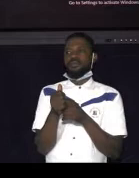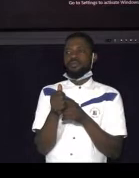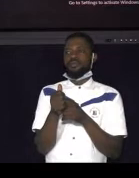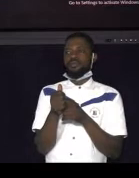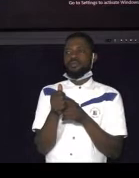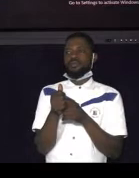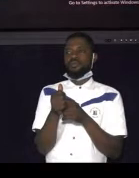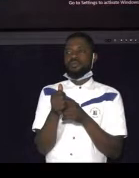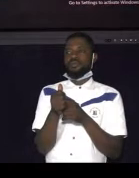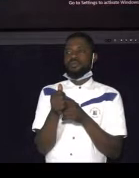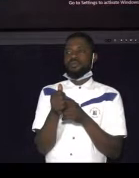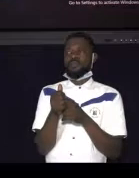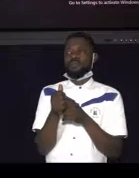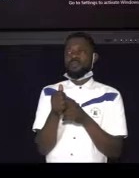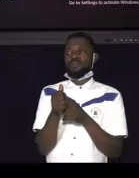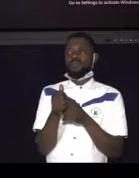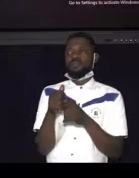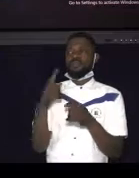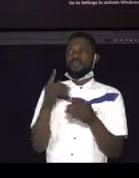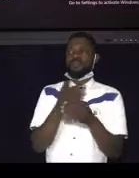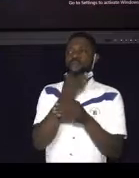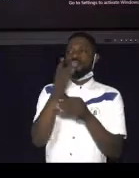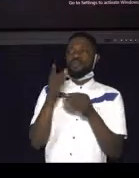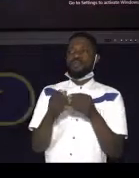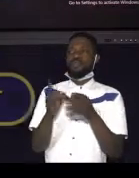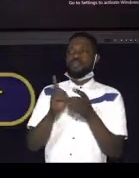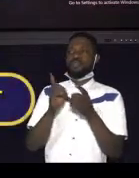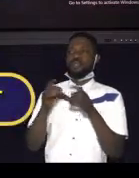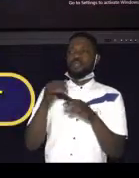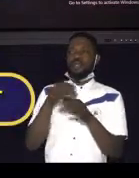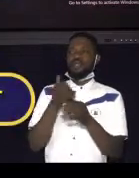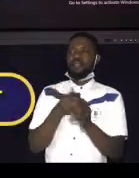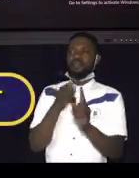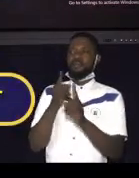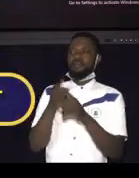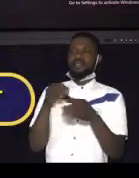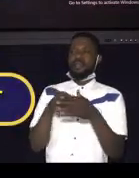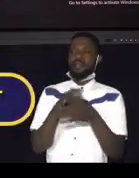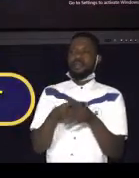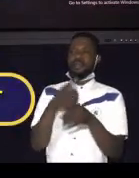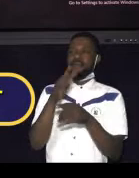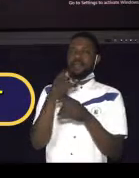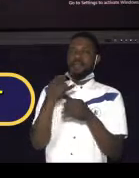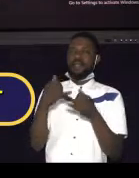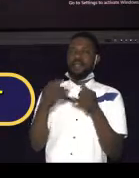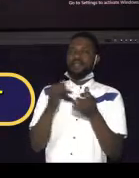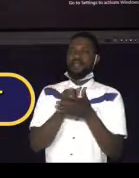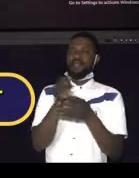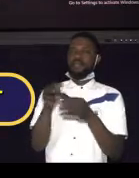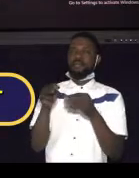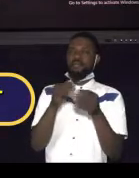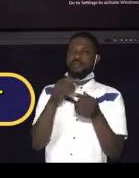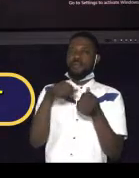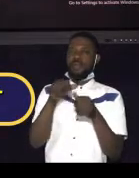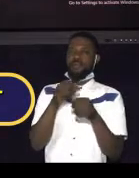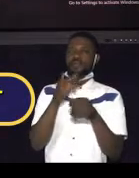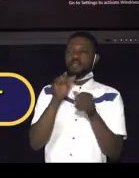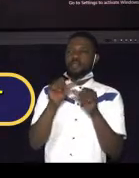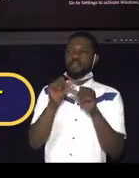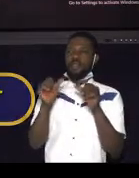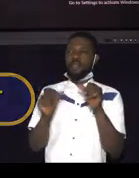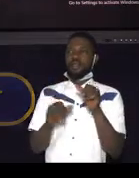Now, the total distance moved at any point in time by the line that is moving about is called the angle.